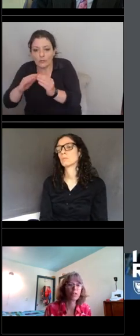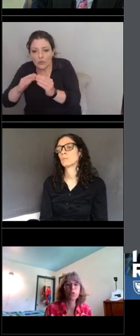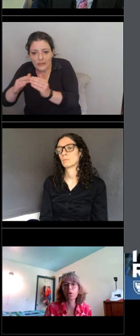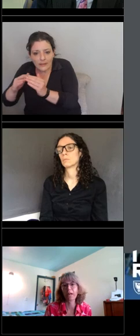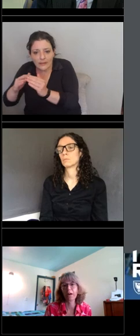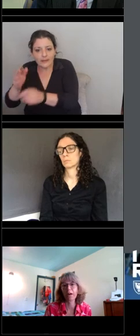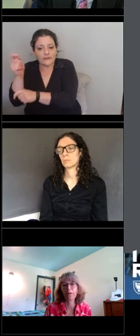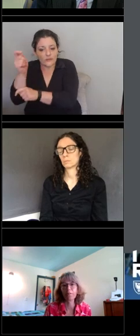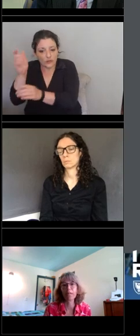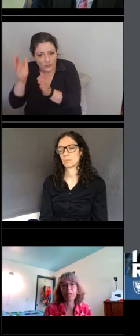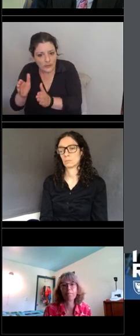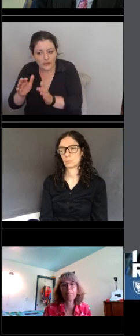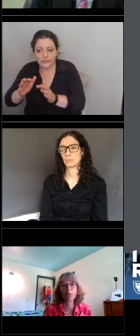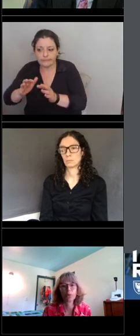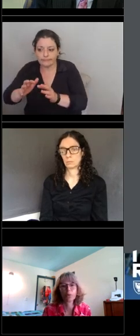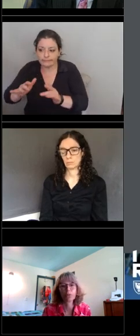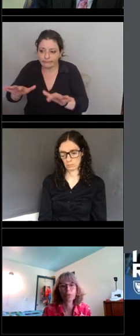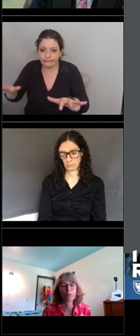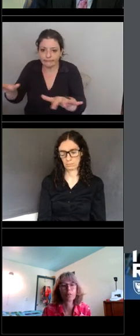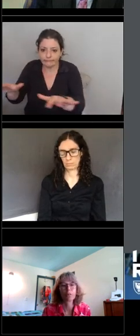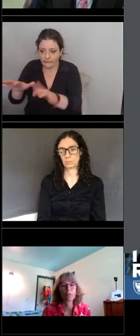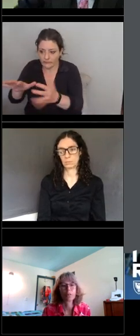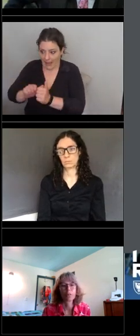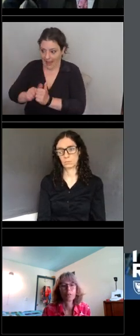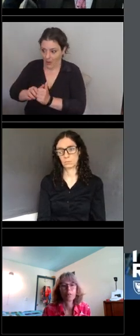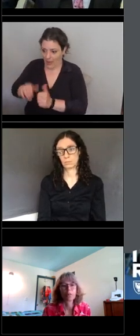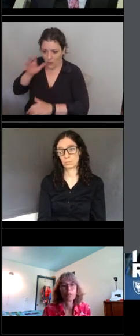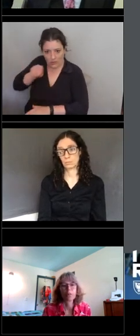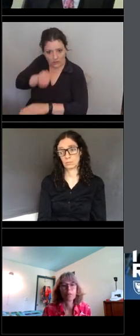move into or out of MPA borders.